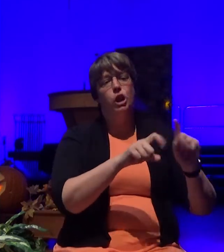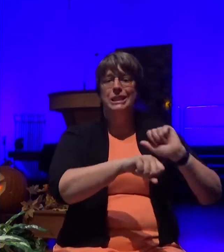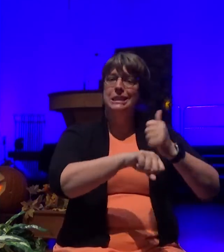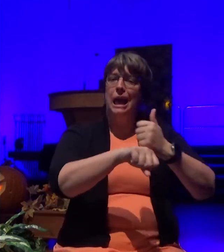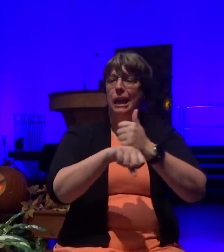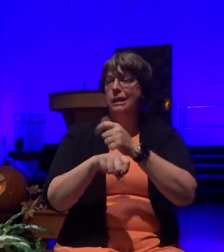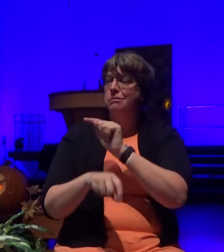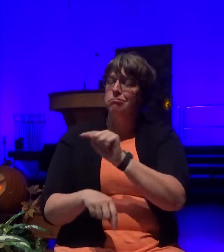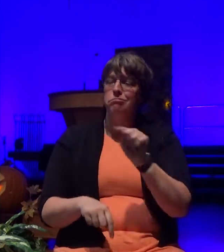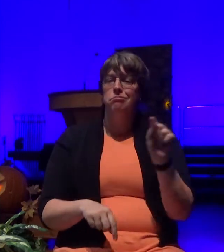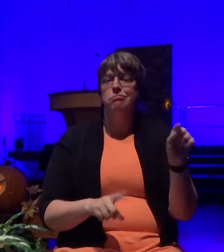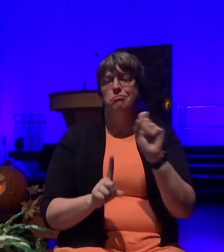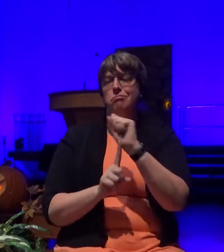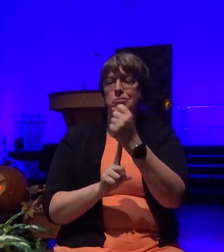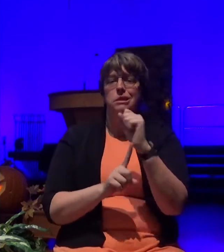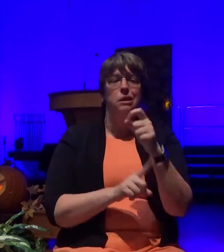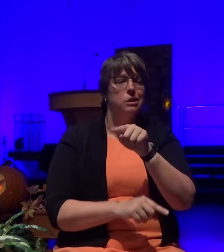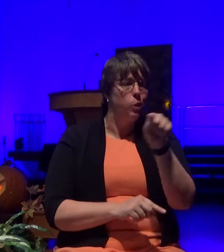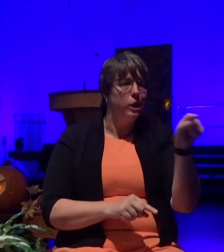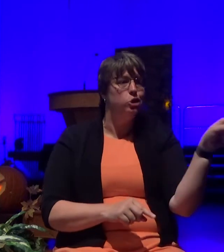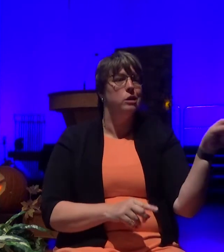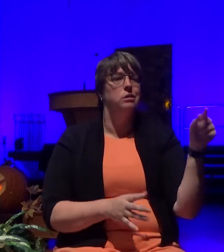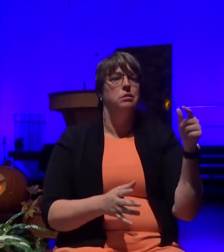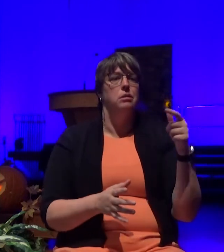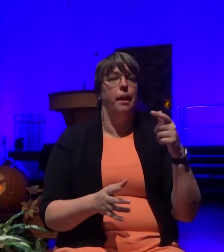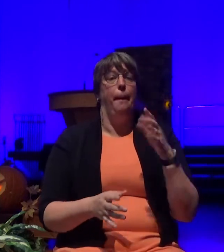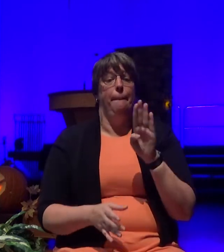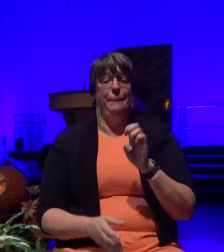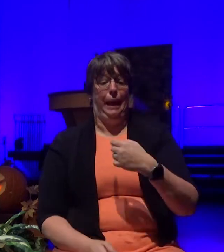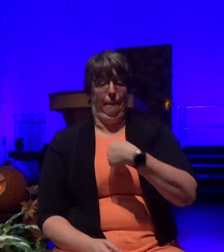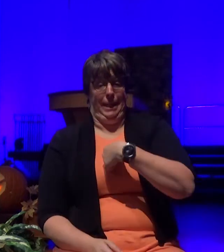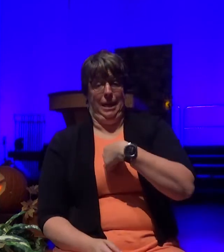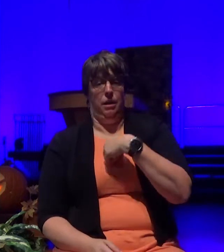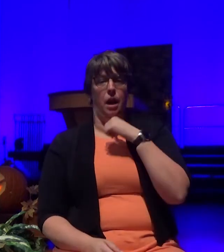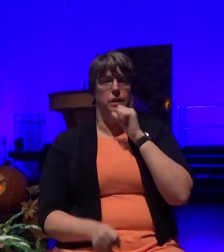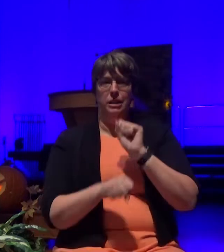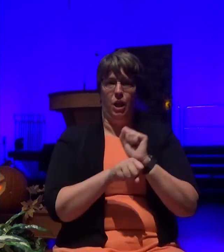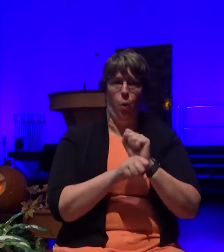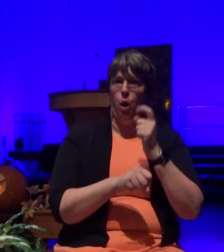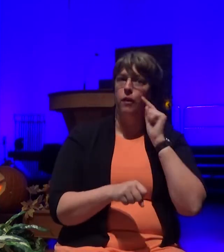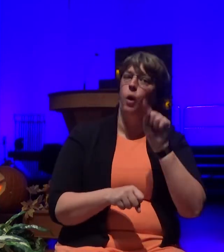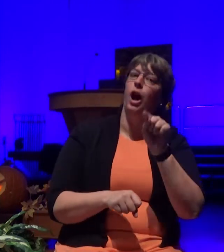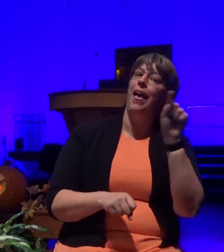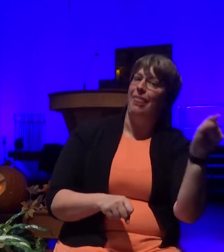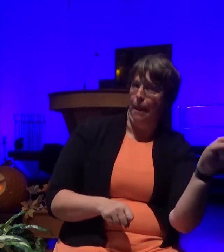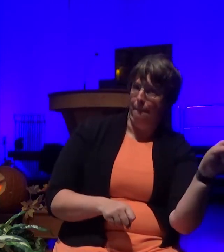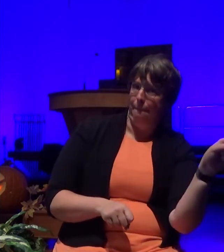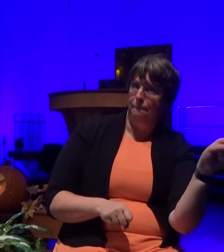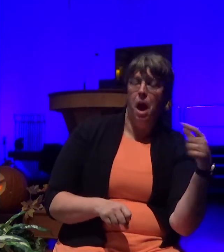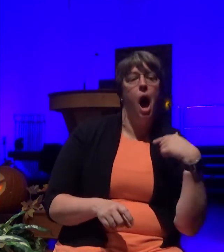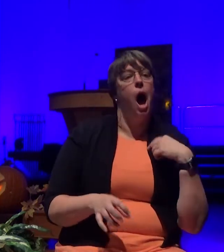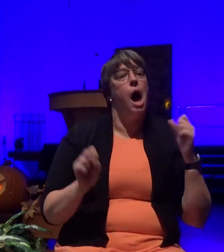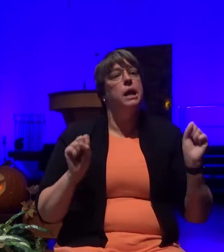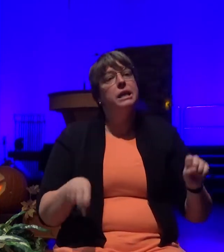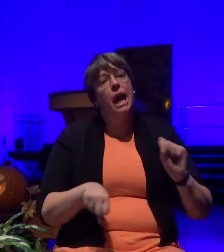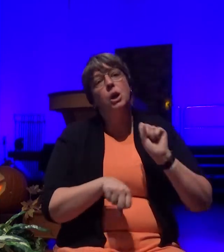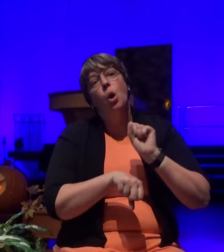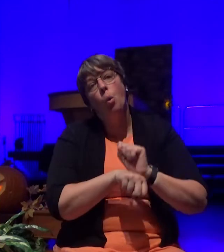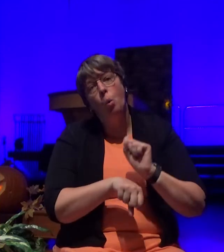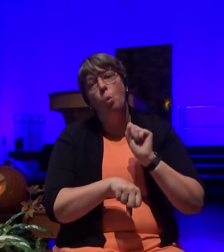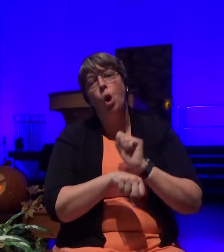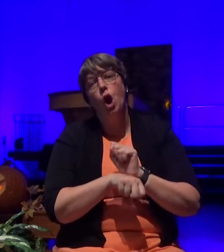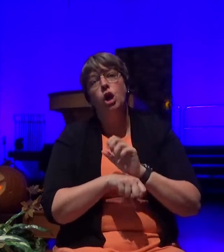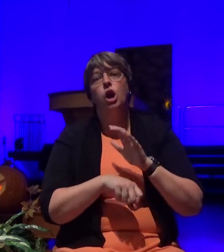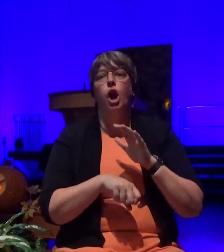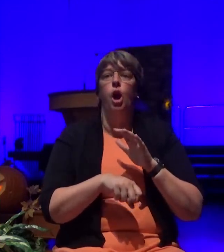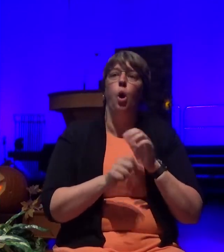me don't work for other people. And I can work in loving kindness with my